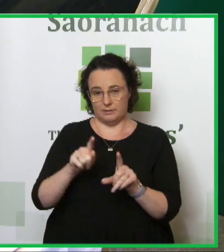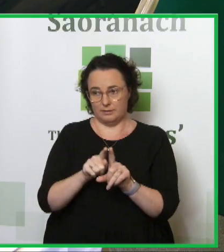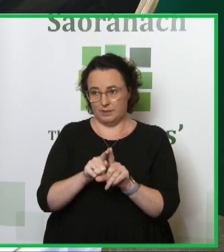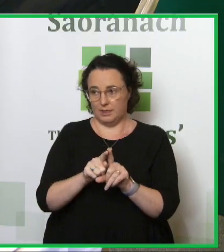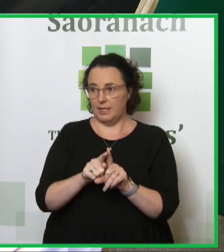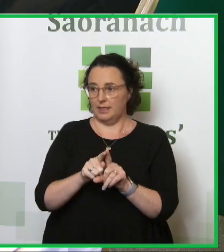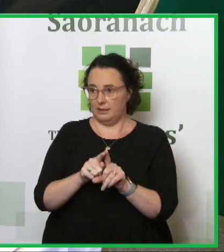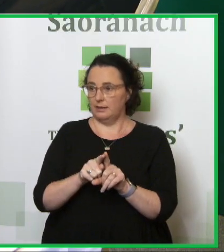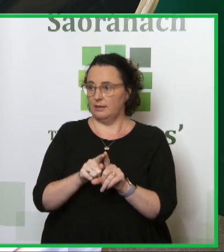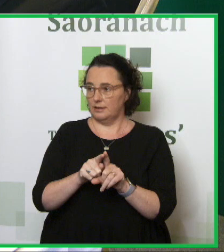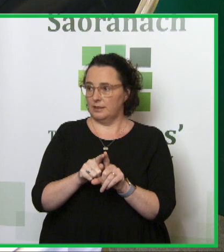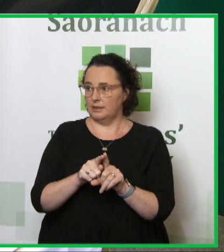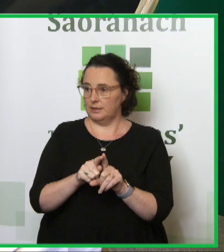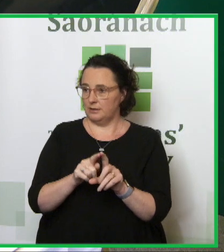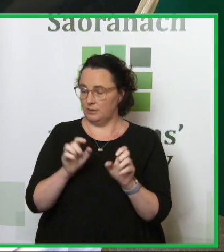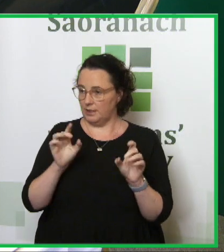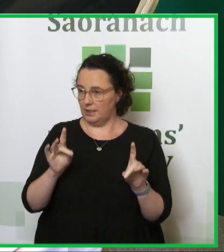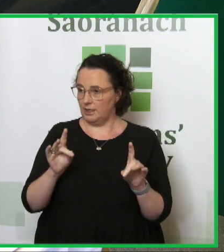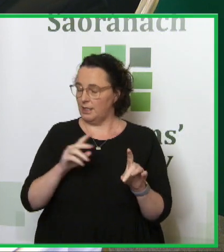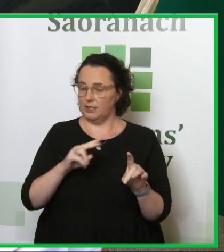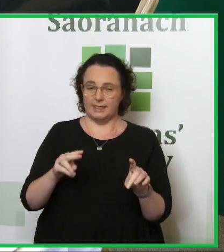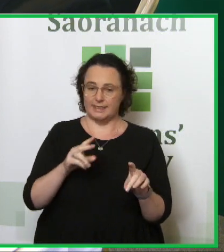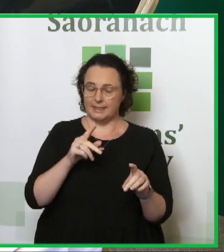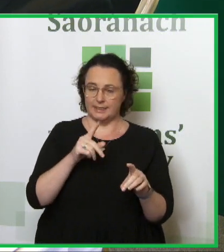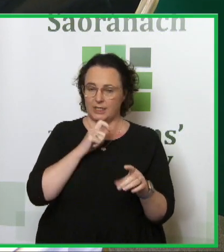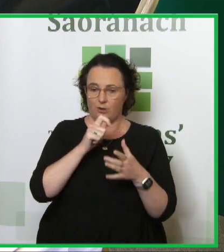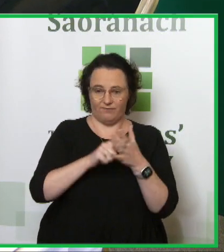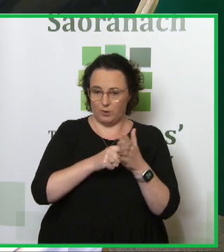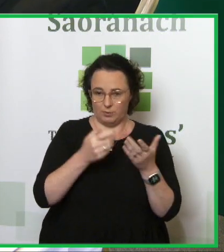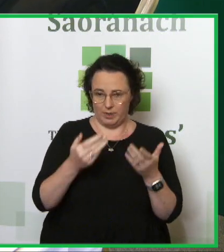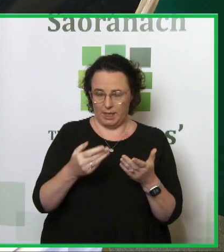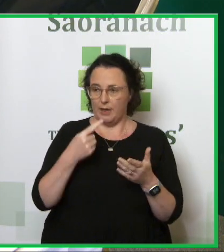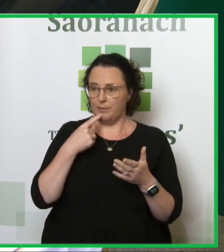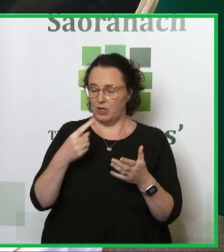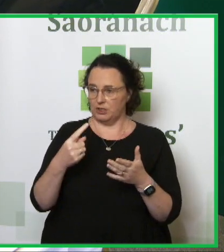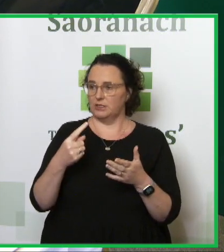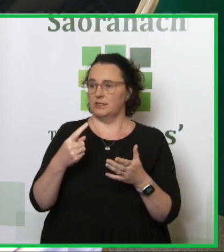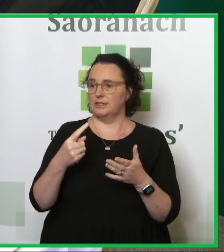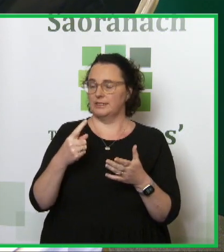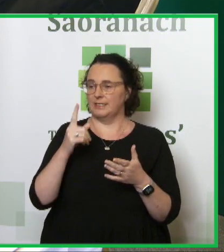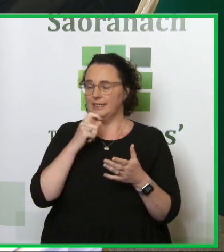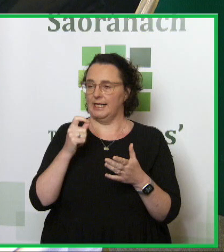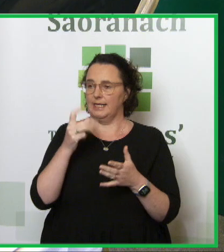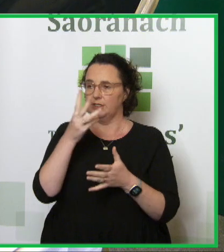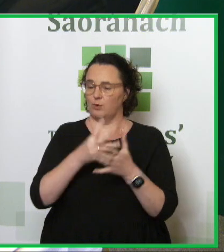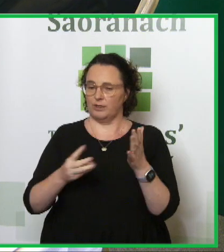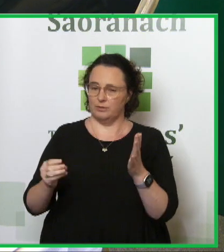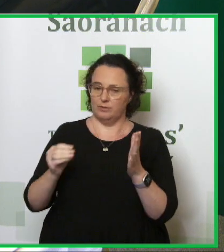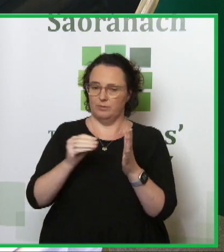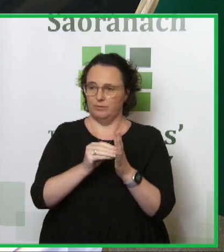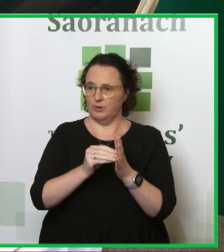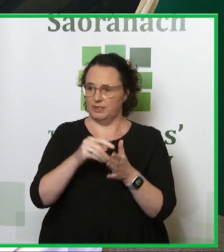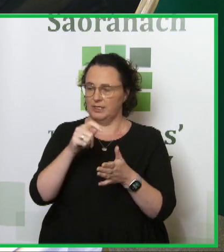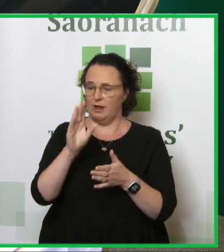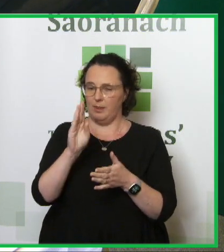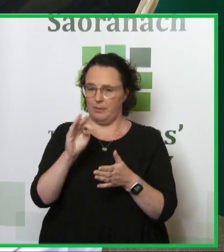room that we will test cocaine? Again, you're not declaring a vote for it at this stage, but you're declaring it's worth putting on the ballot for testing. Can you have a